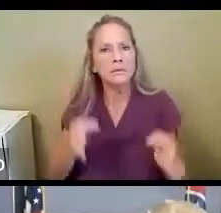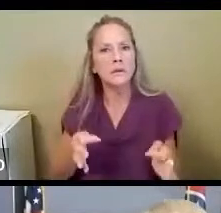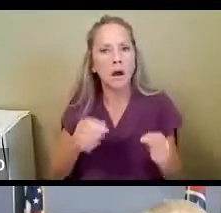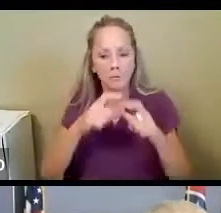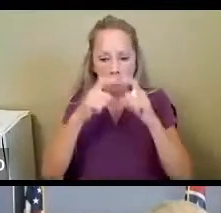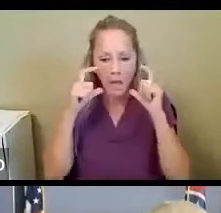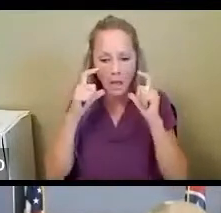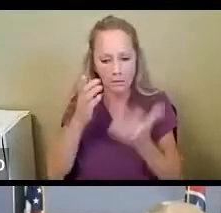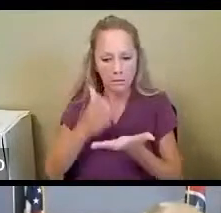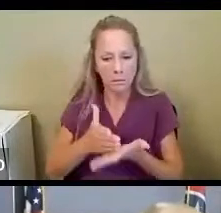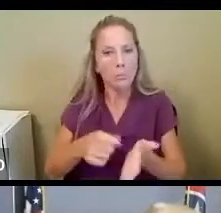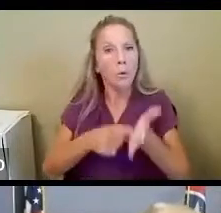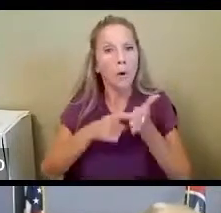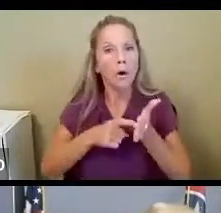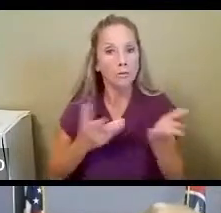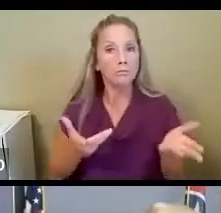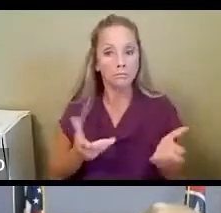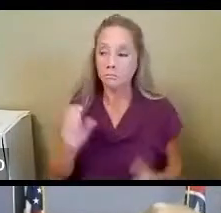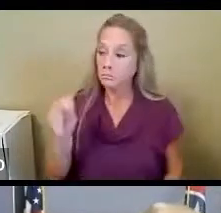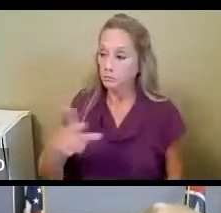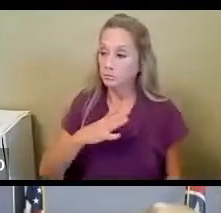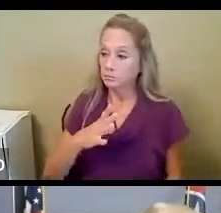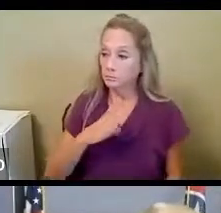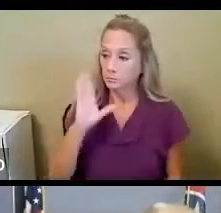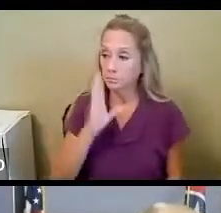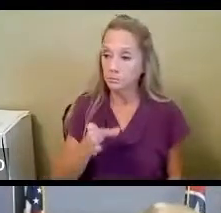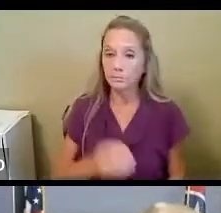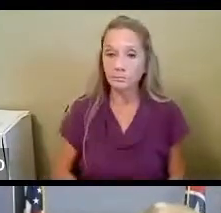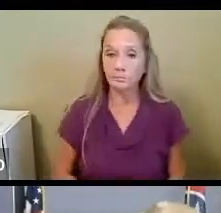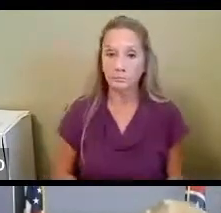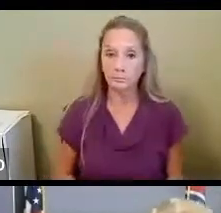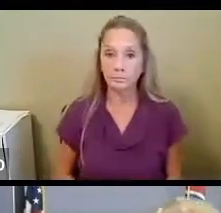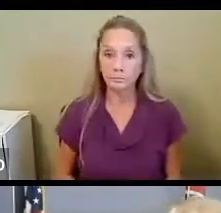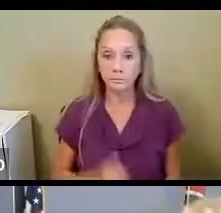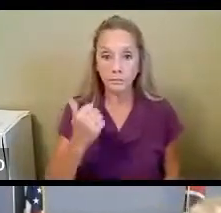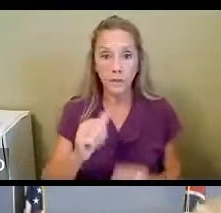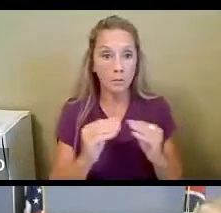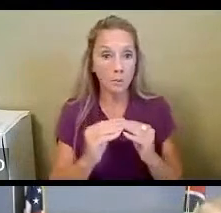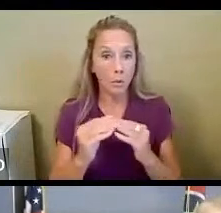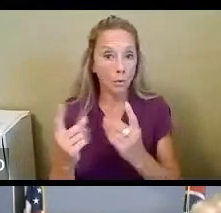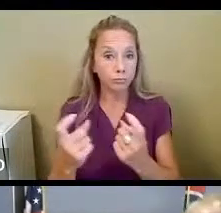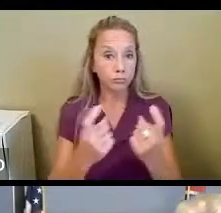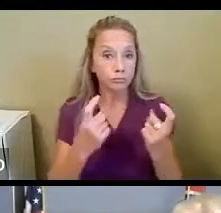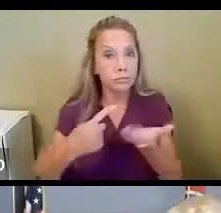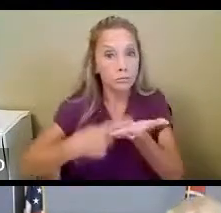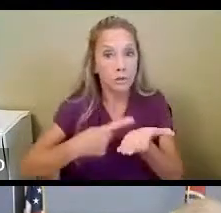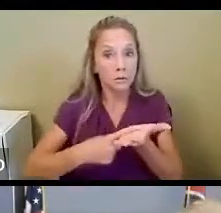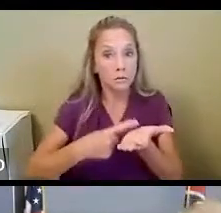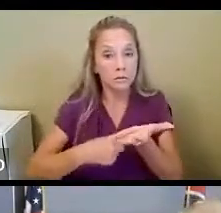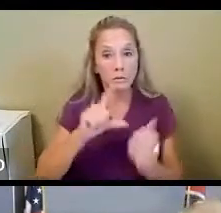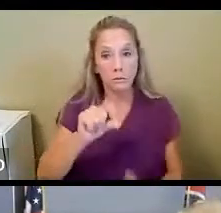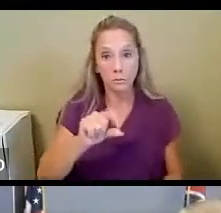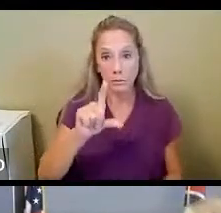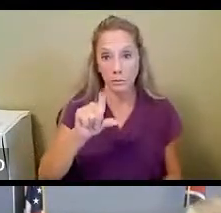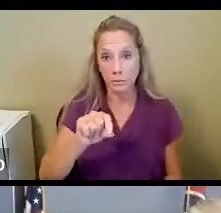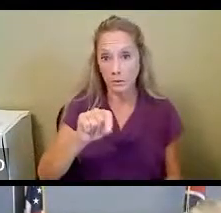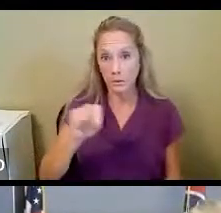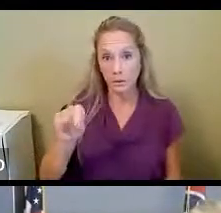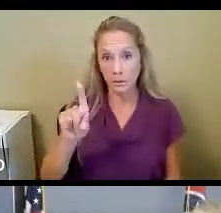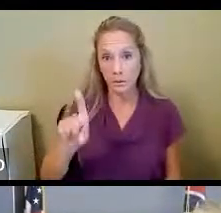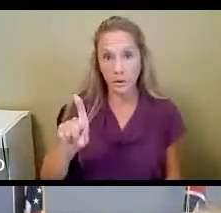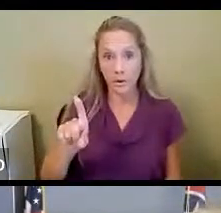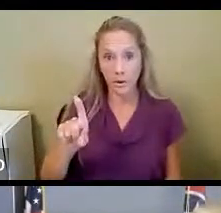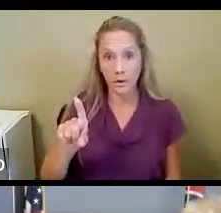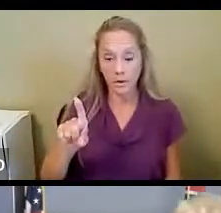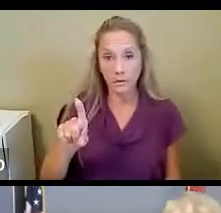We can do that. Sounds good. Any other questions or discussion about 2020-1? It's up